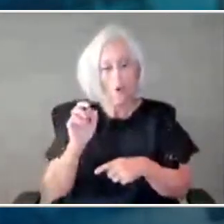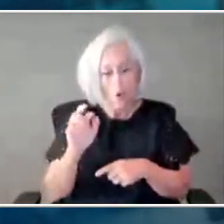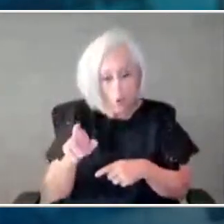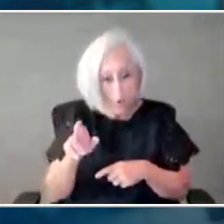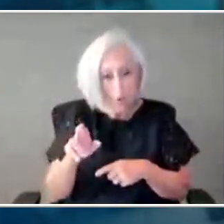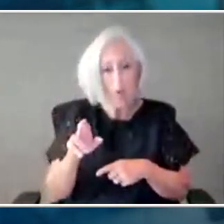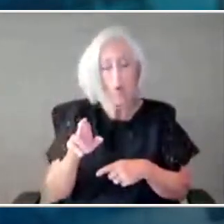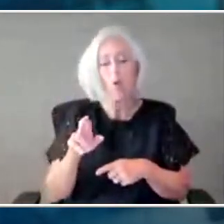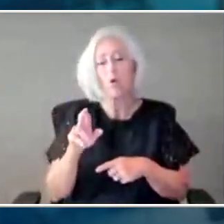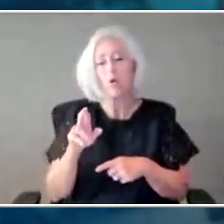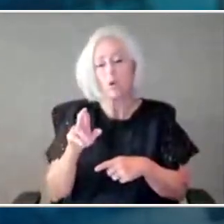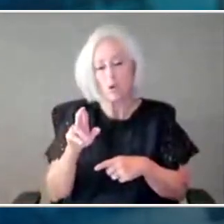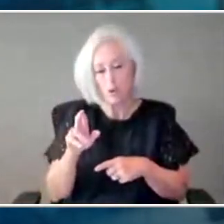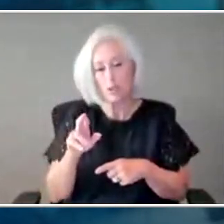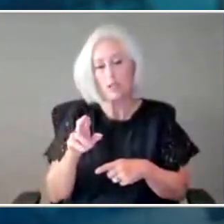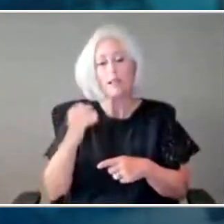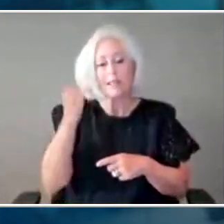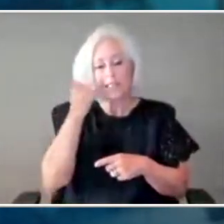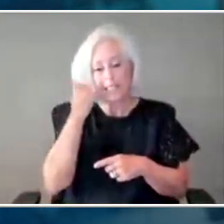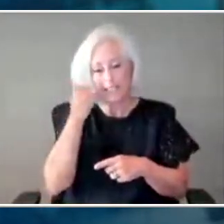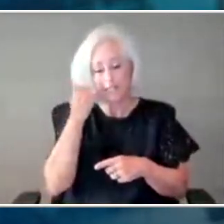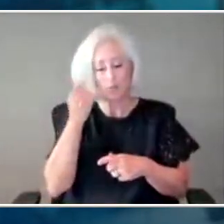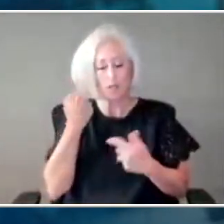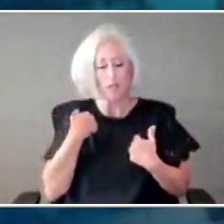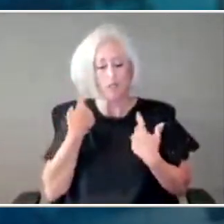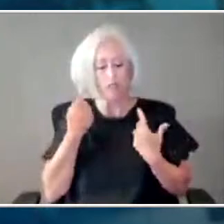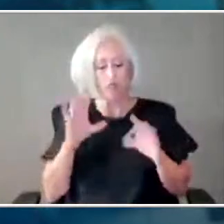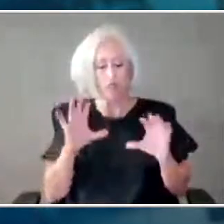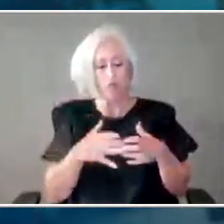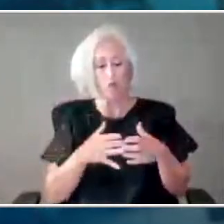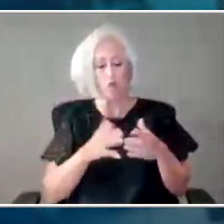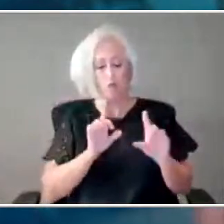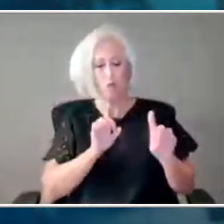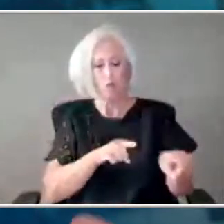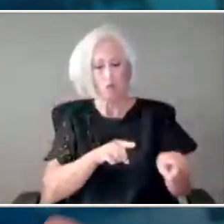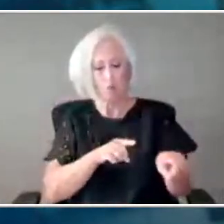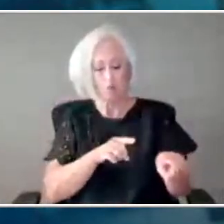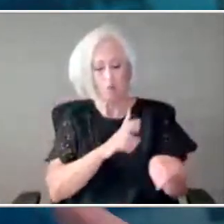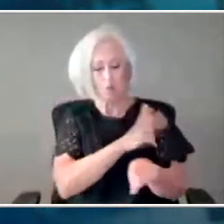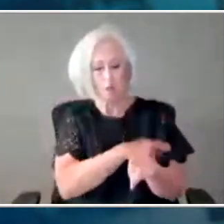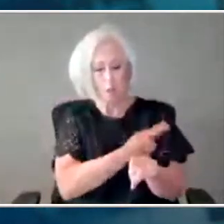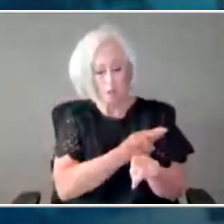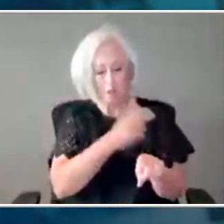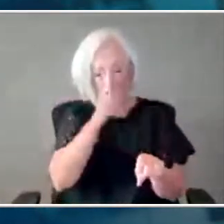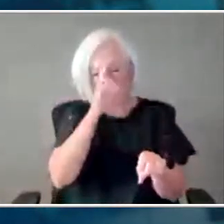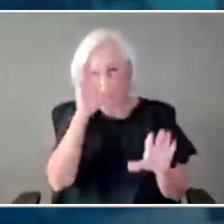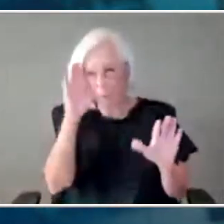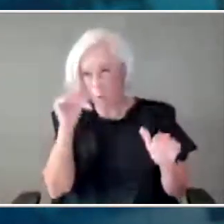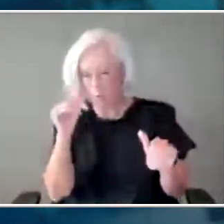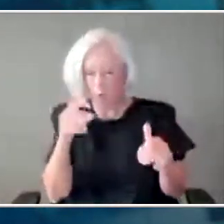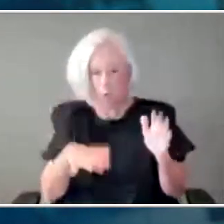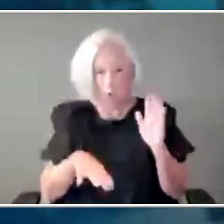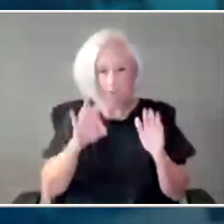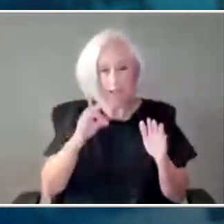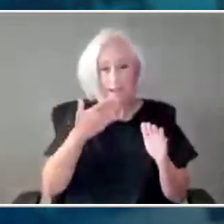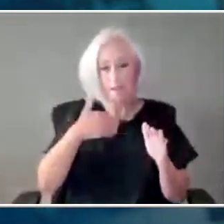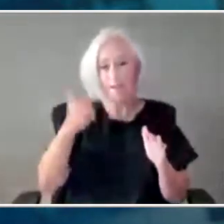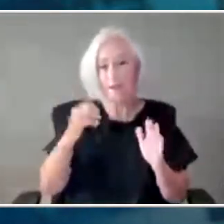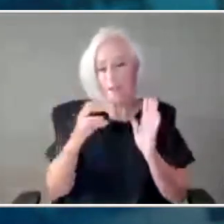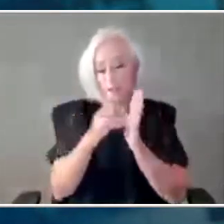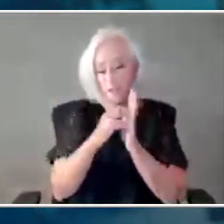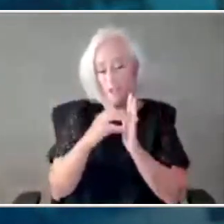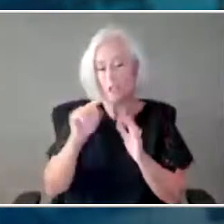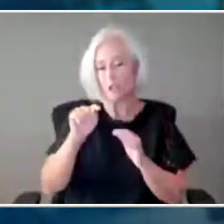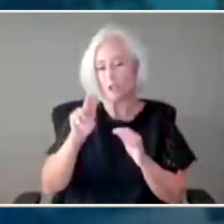to work in anybody, it would be that group of patients. So we are still kind of hoping to find a better tumor marker that perhaps could be used for early